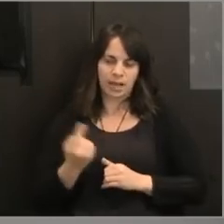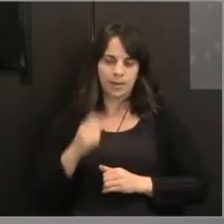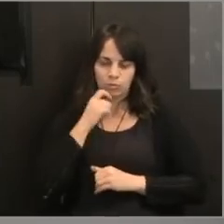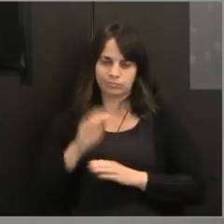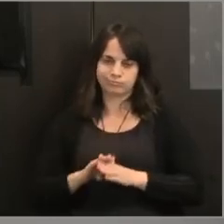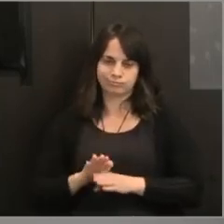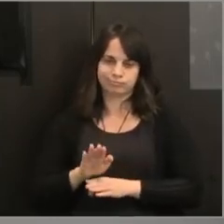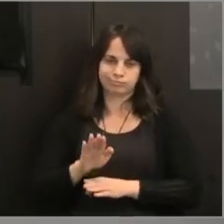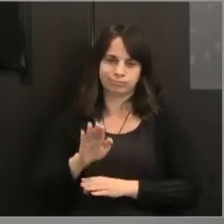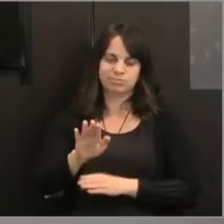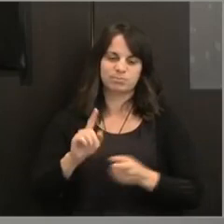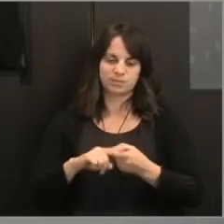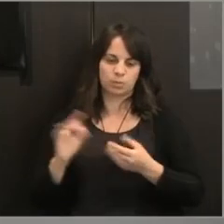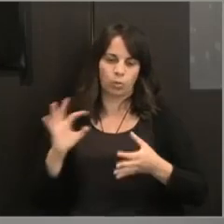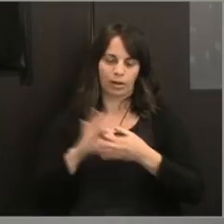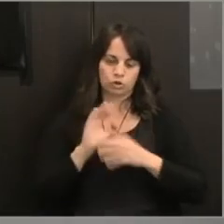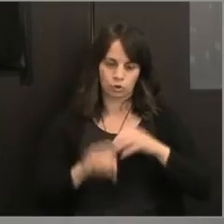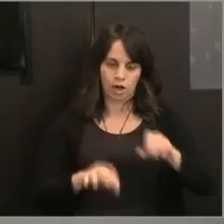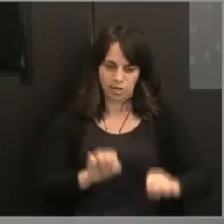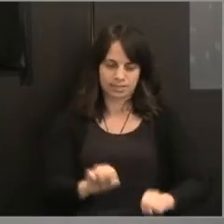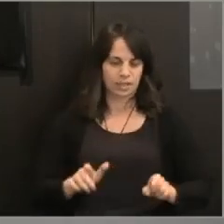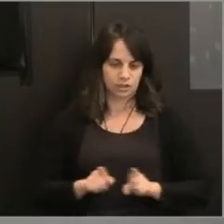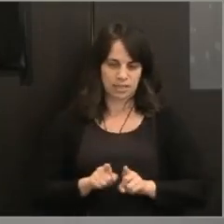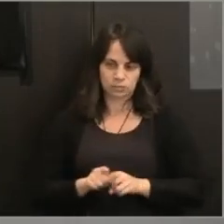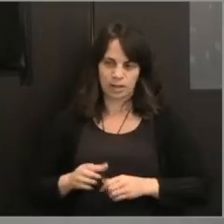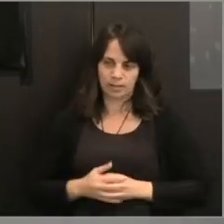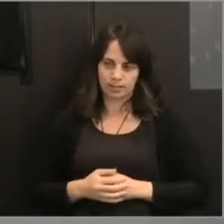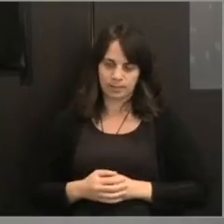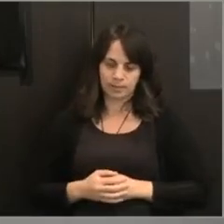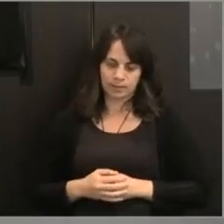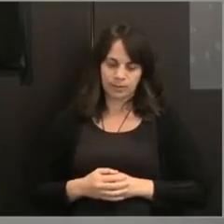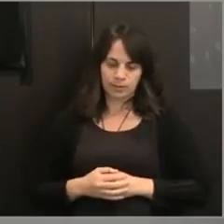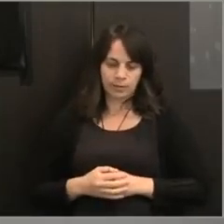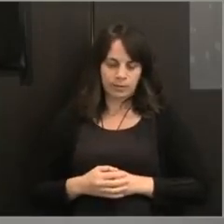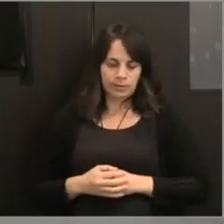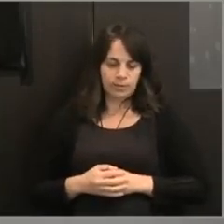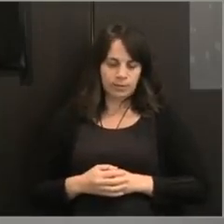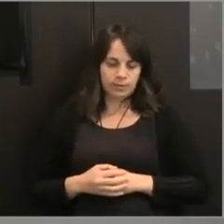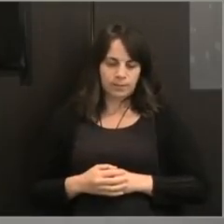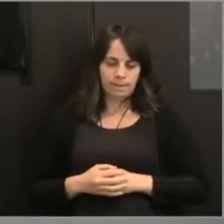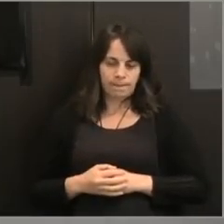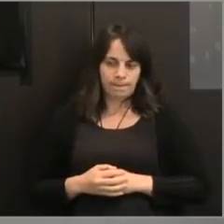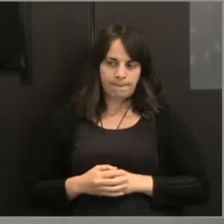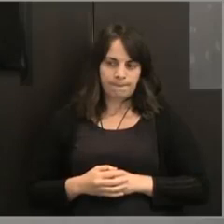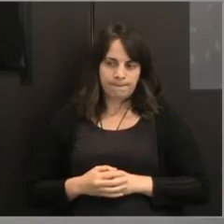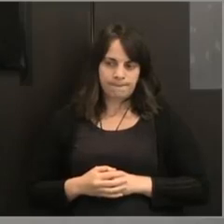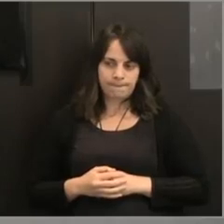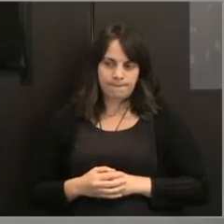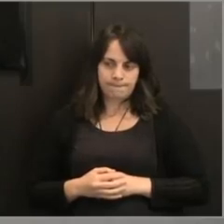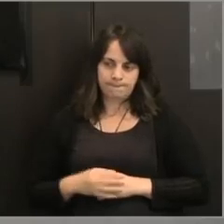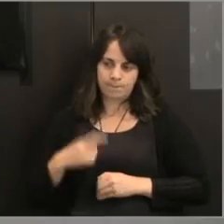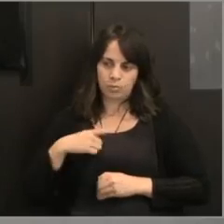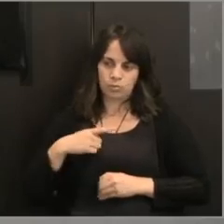well, because in the periods of the most assimilative pressure being placed on Māori